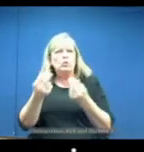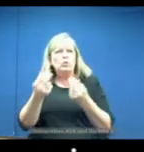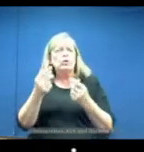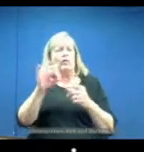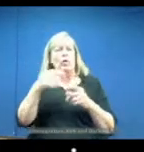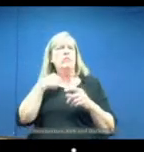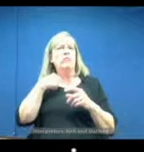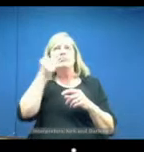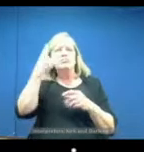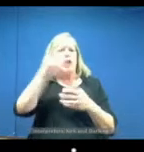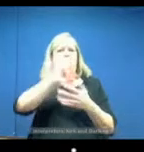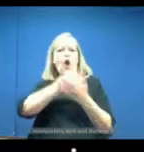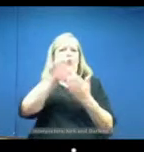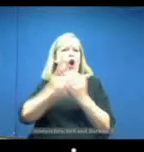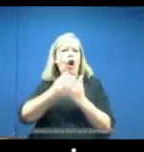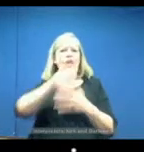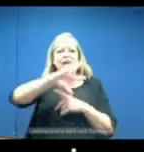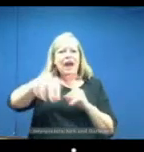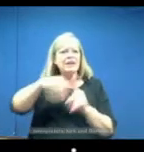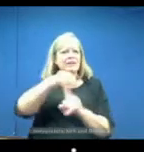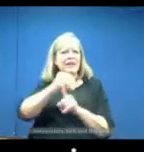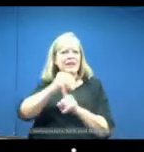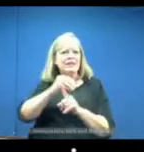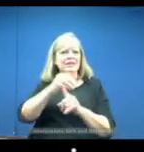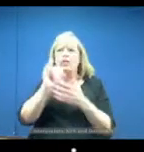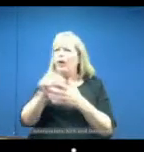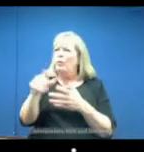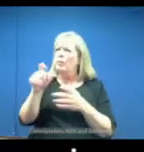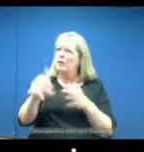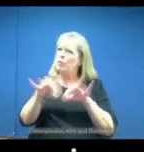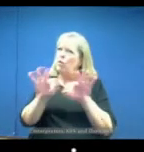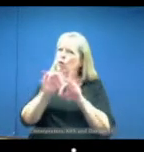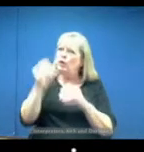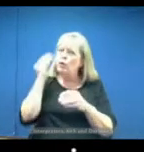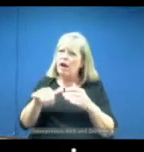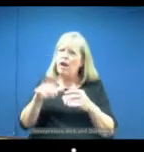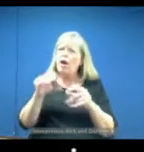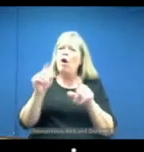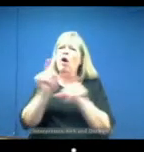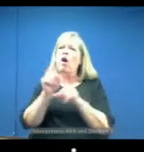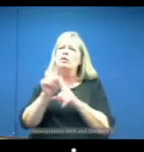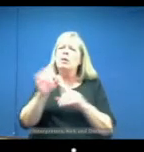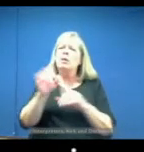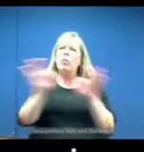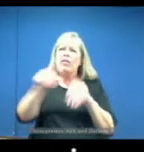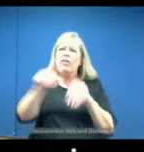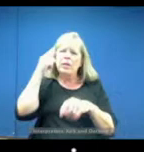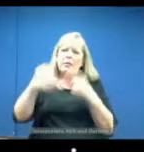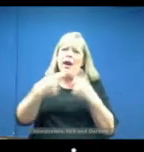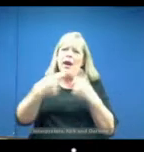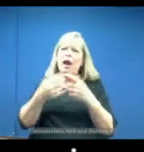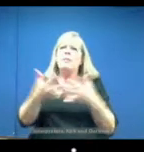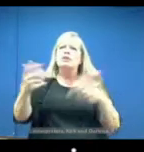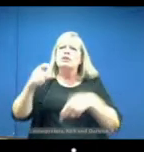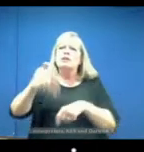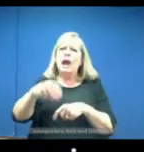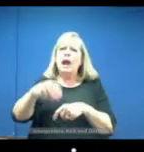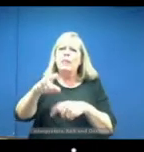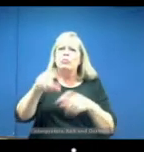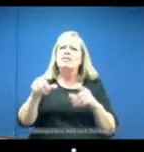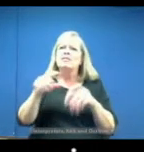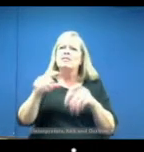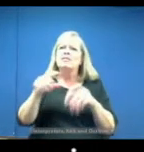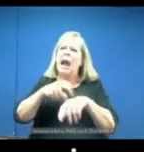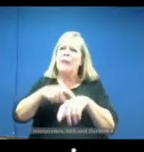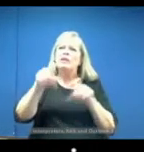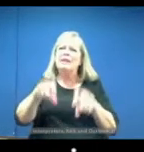read off in a list, as I'm getting ready to do. And think also about the time necessary to create or convey